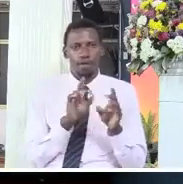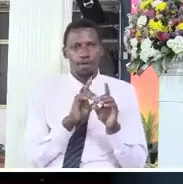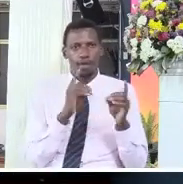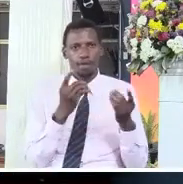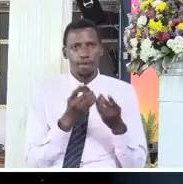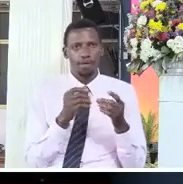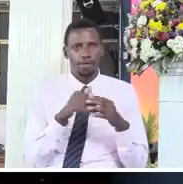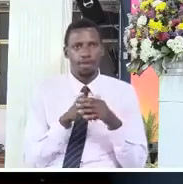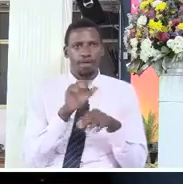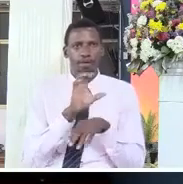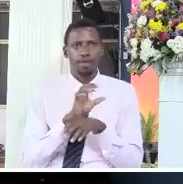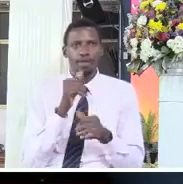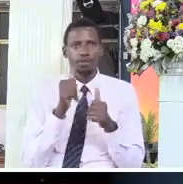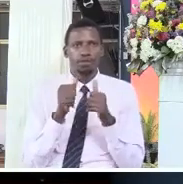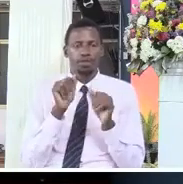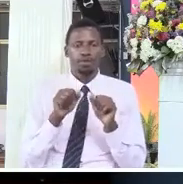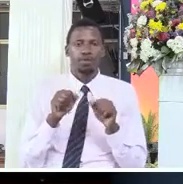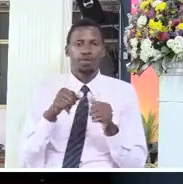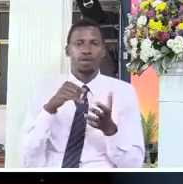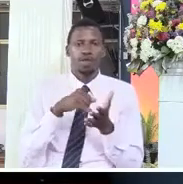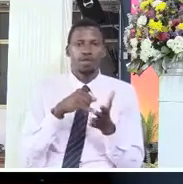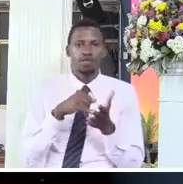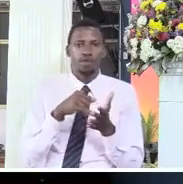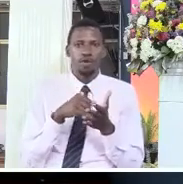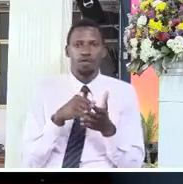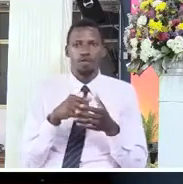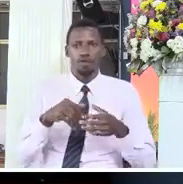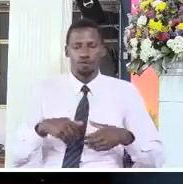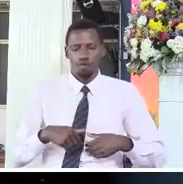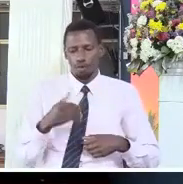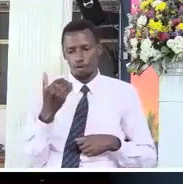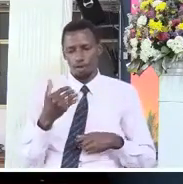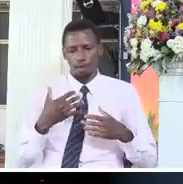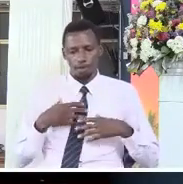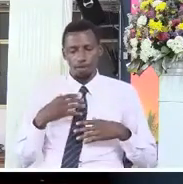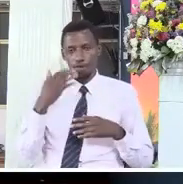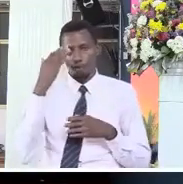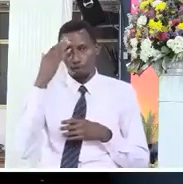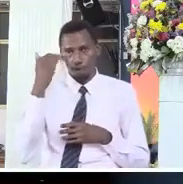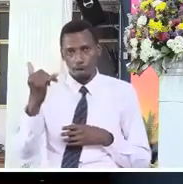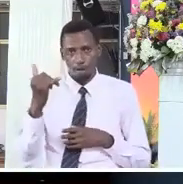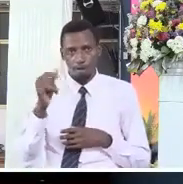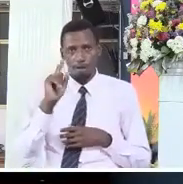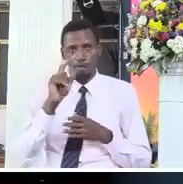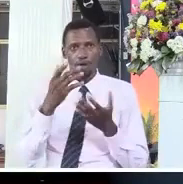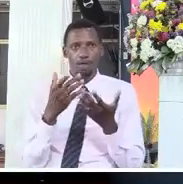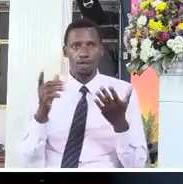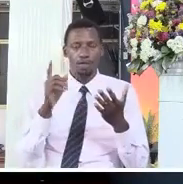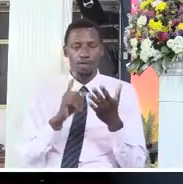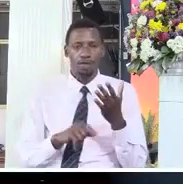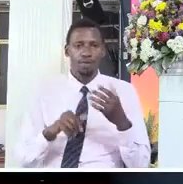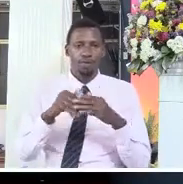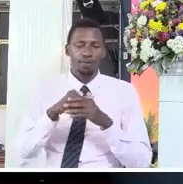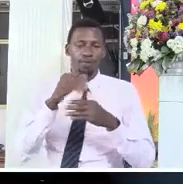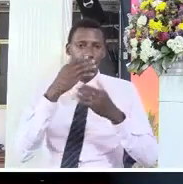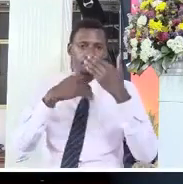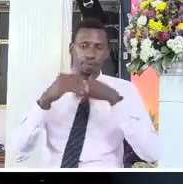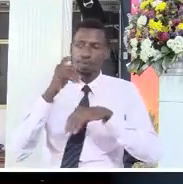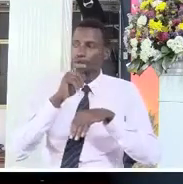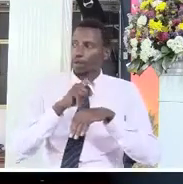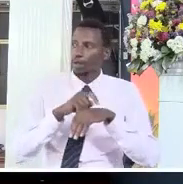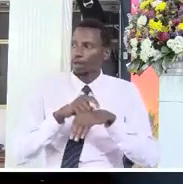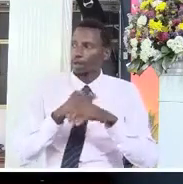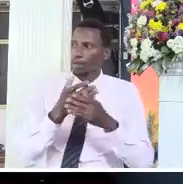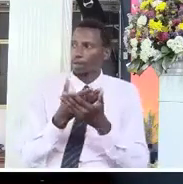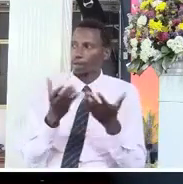can involve young people. Because one thing is that at the university, when they are going